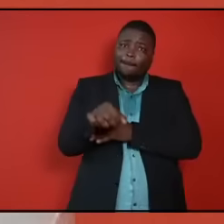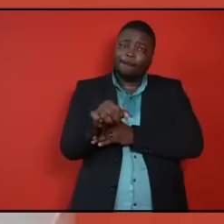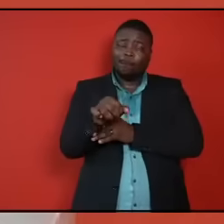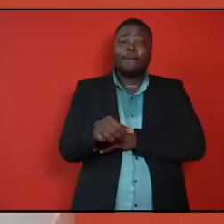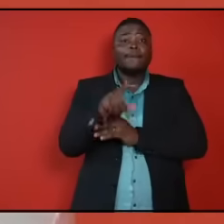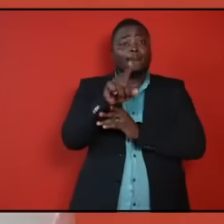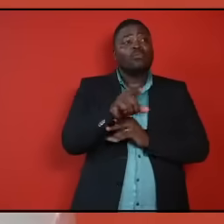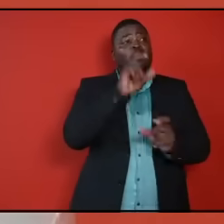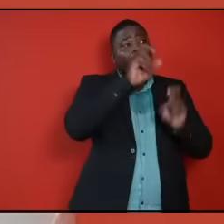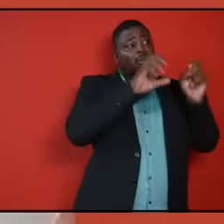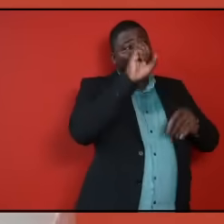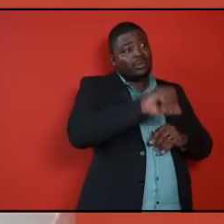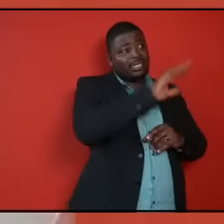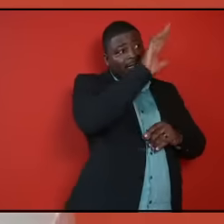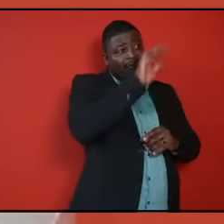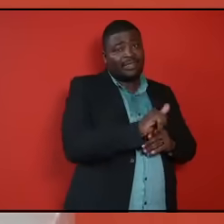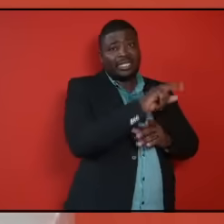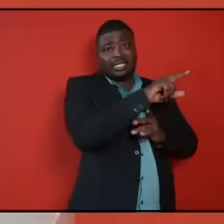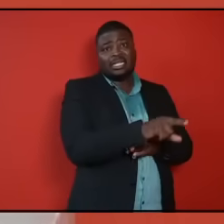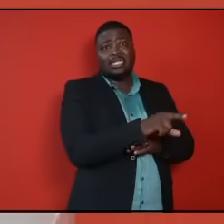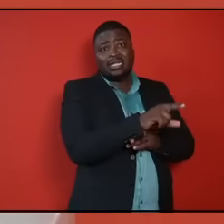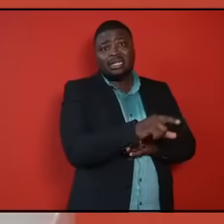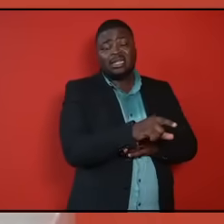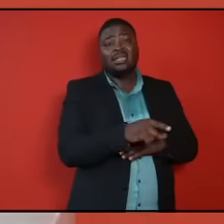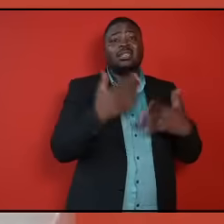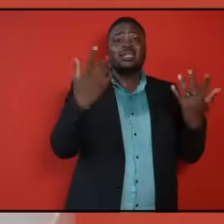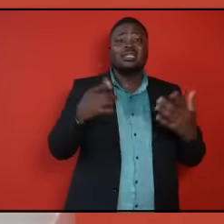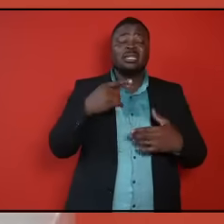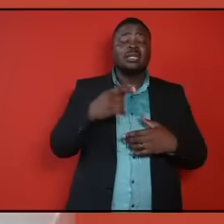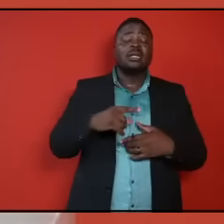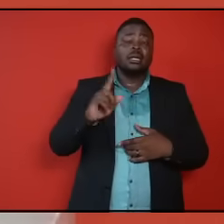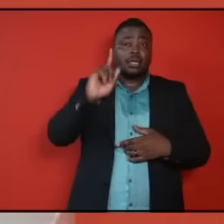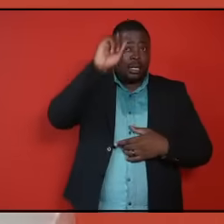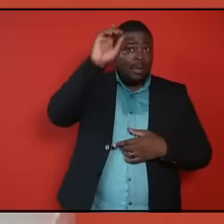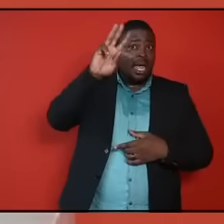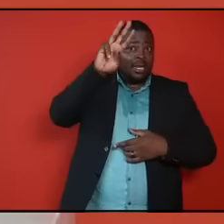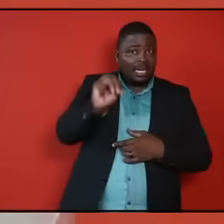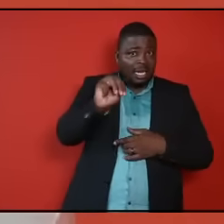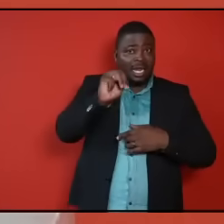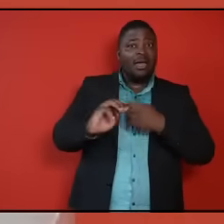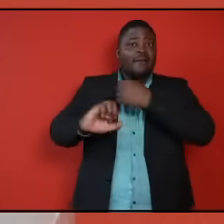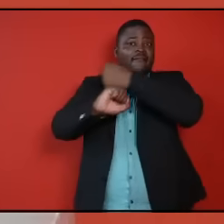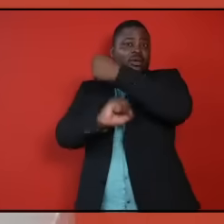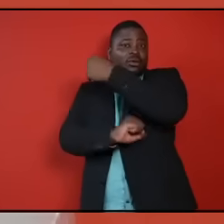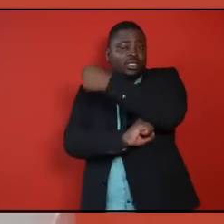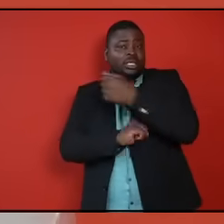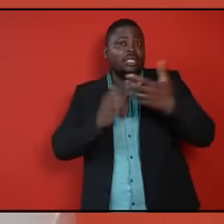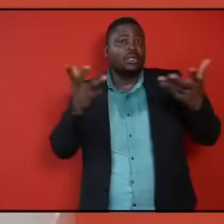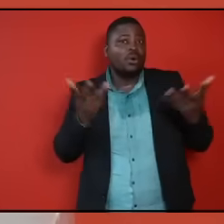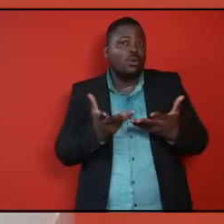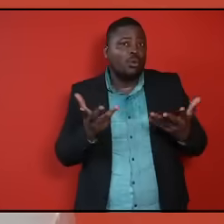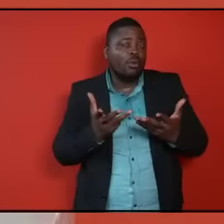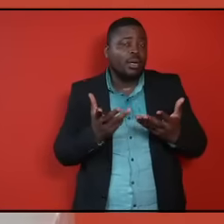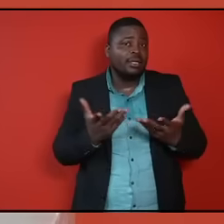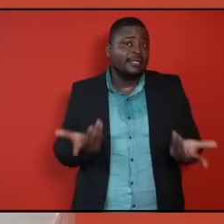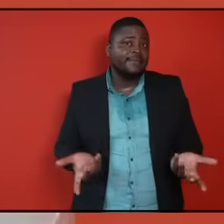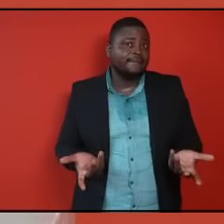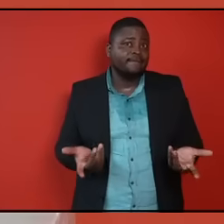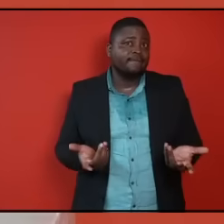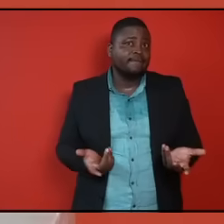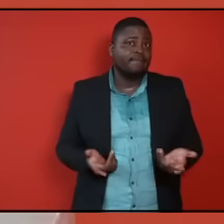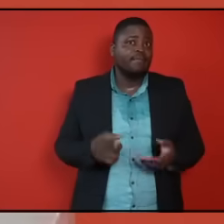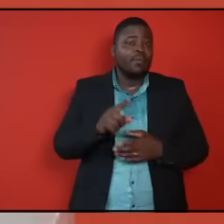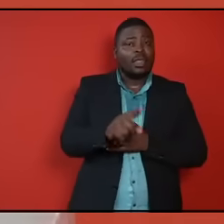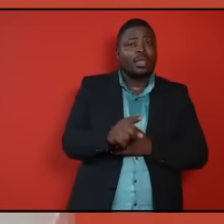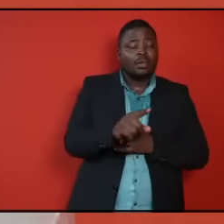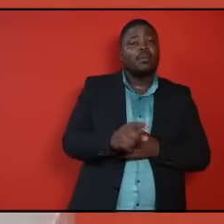whole country. Where is the Nelson Mandela Foundation? Where is the Ahmed